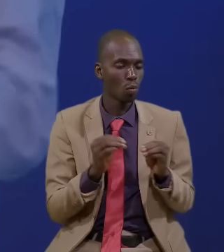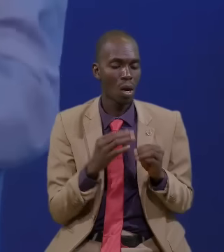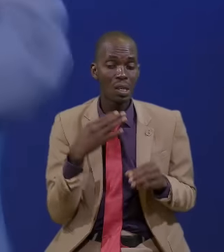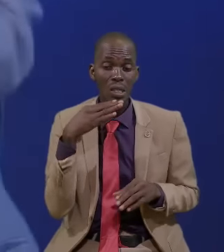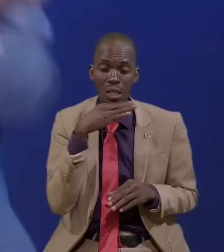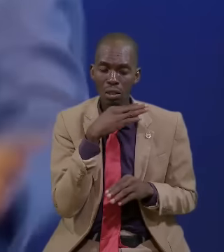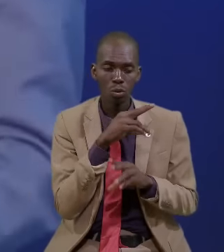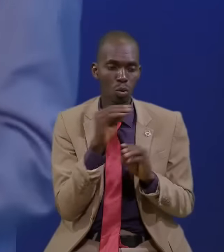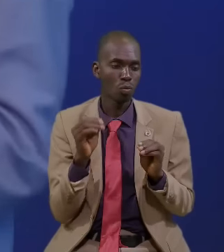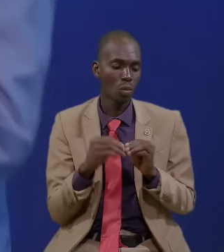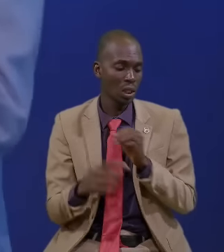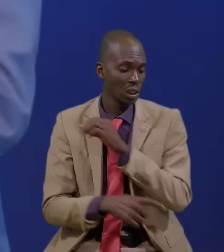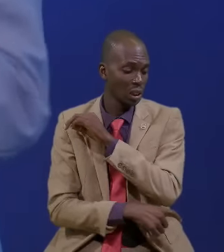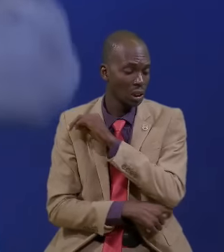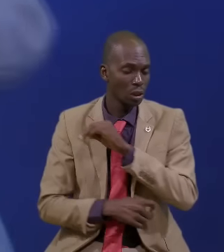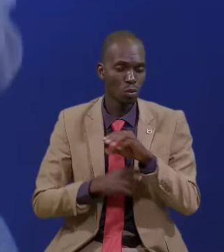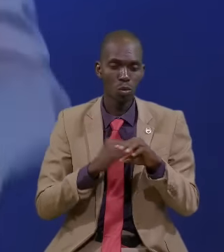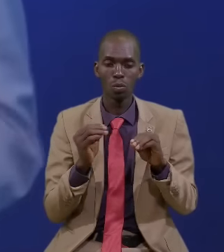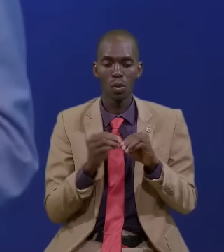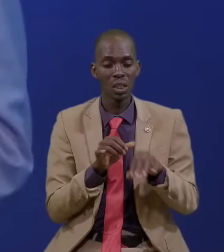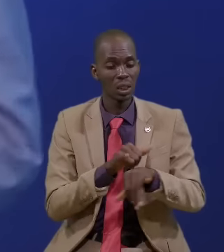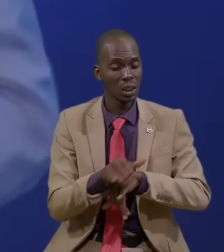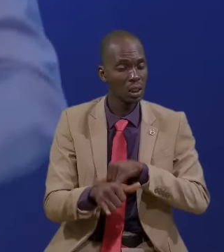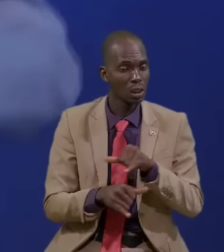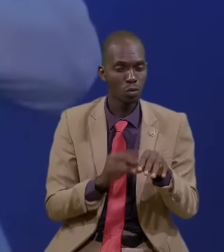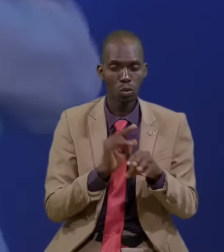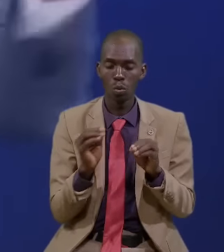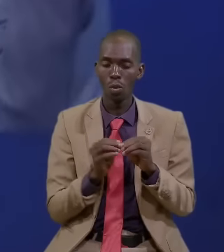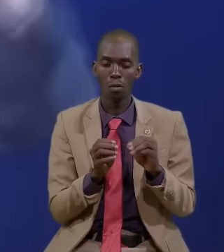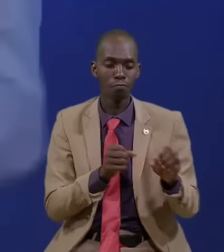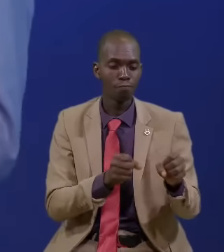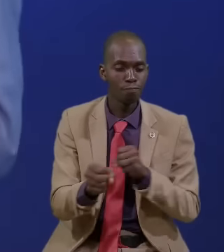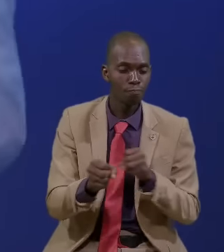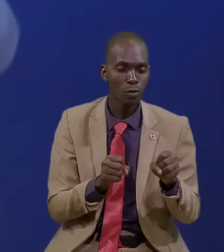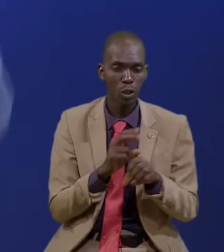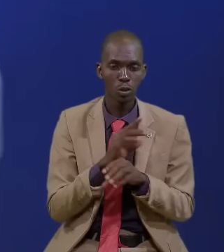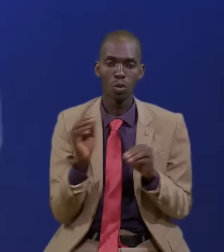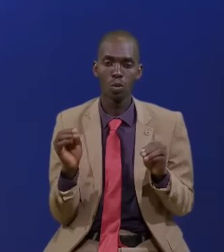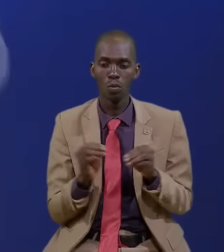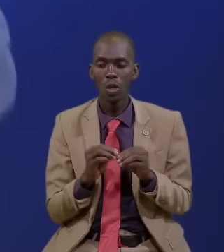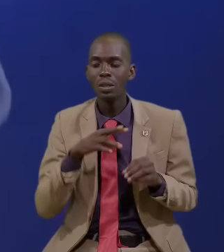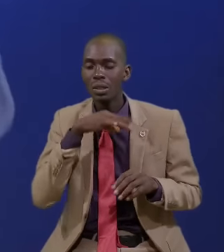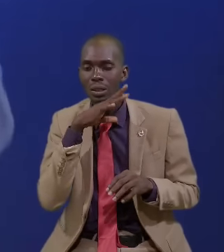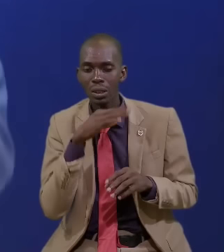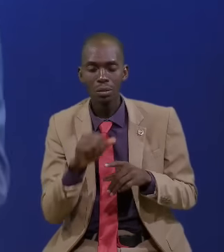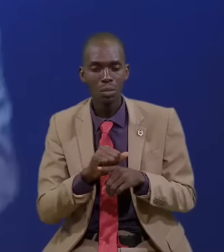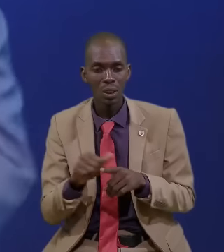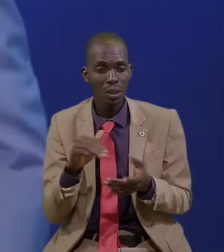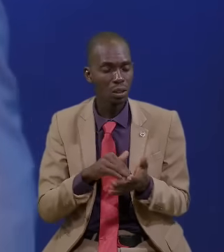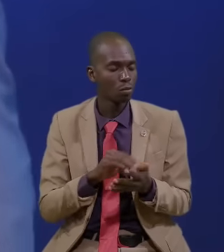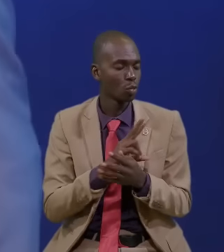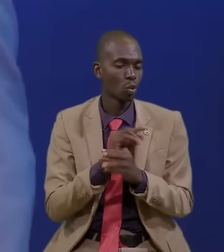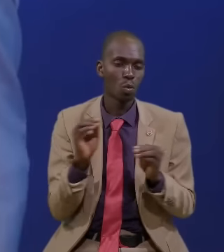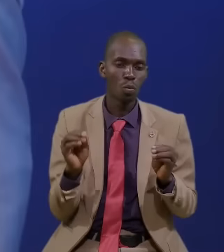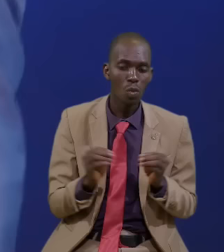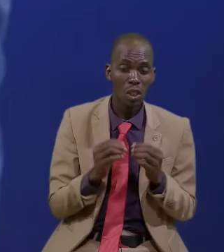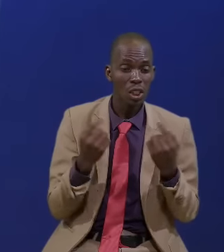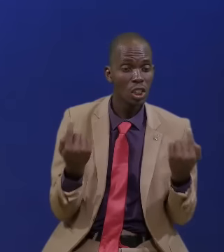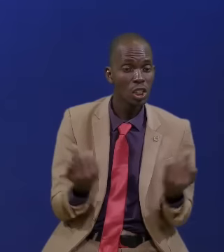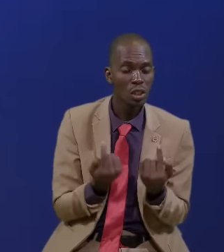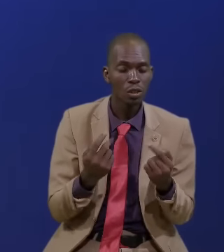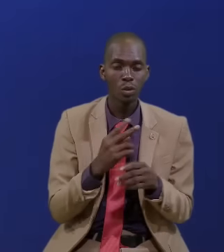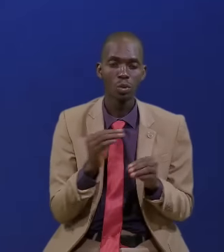no more, deceive no more, fight no more, transgress no more, sin no more,